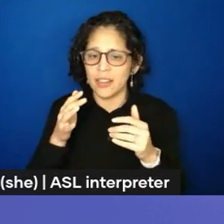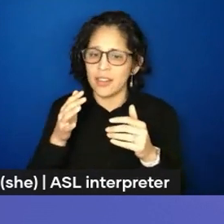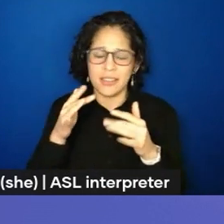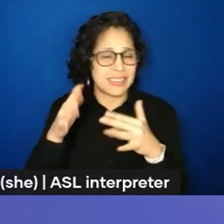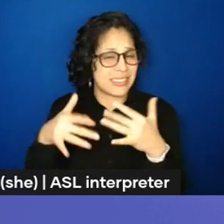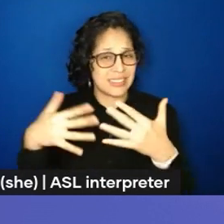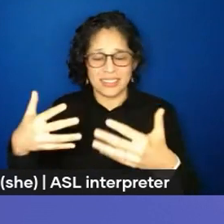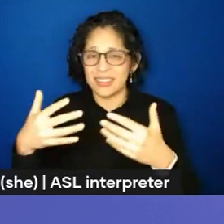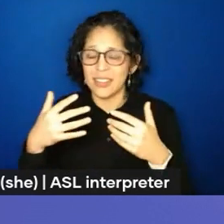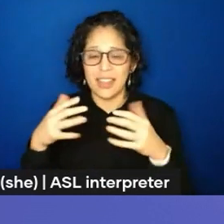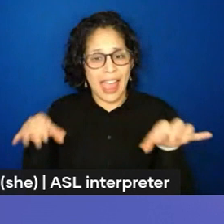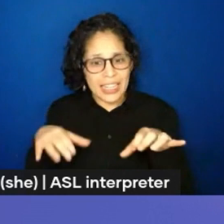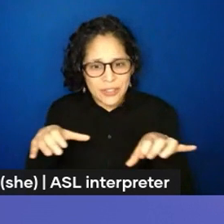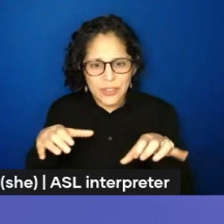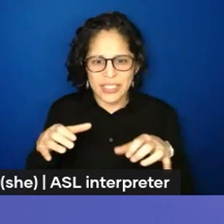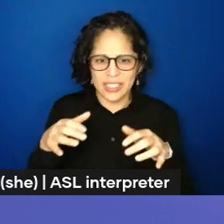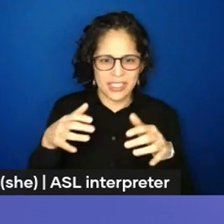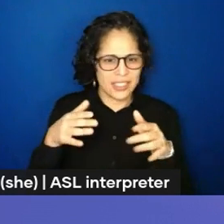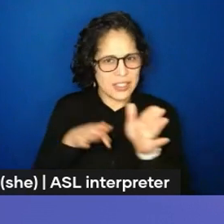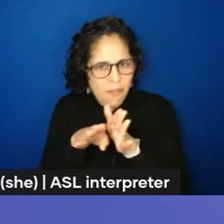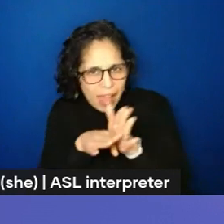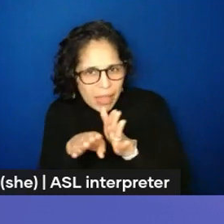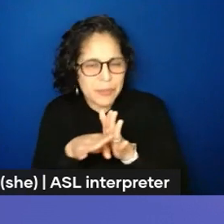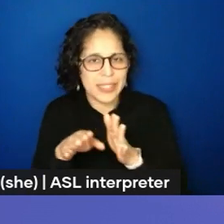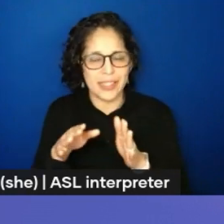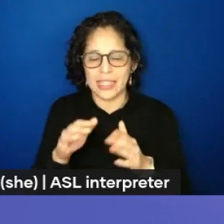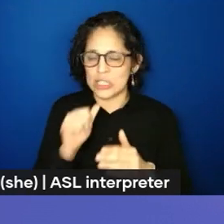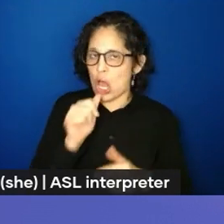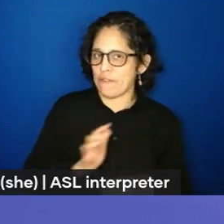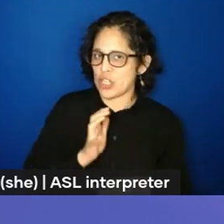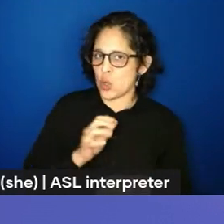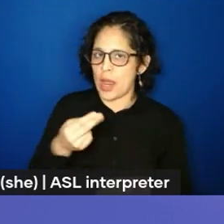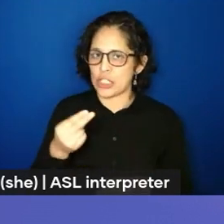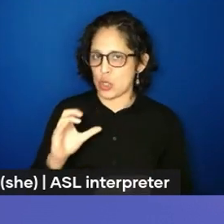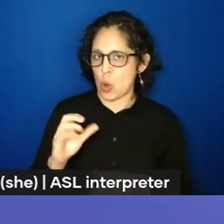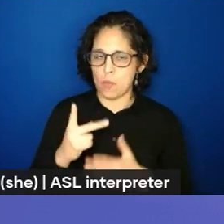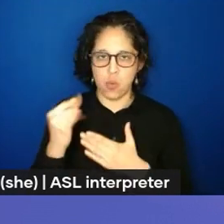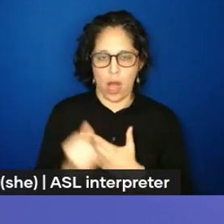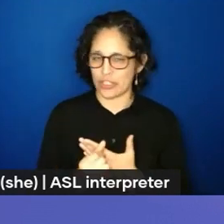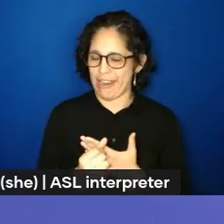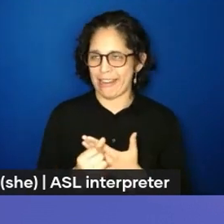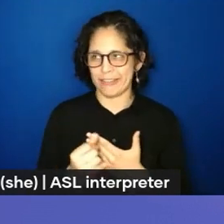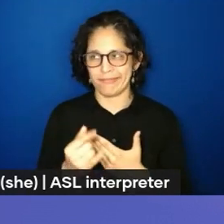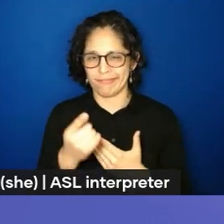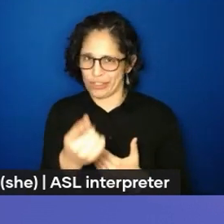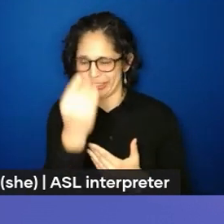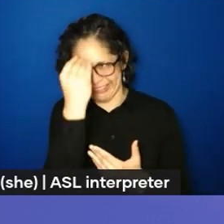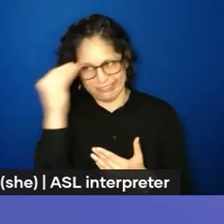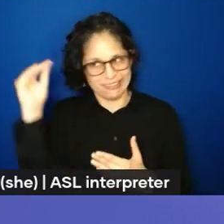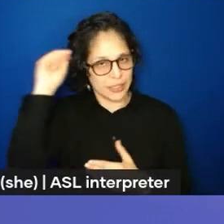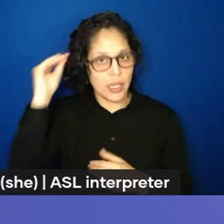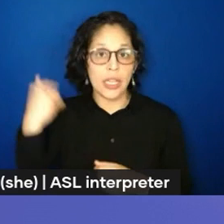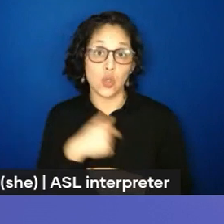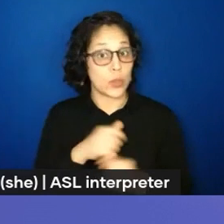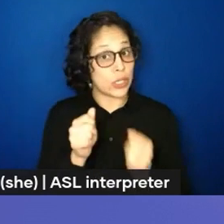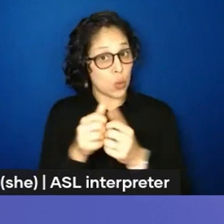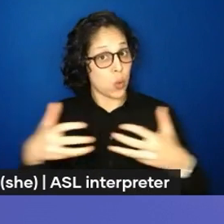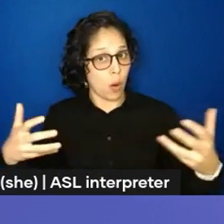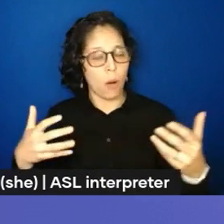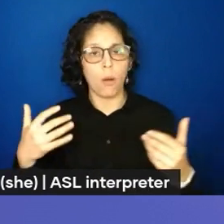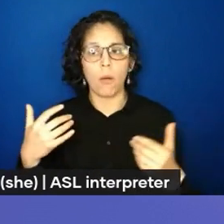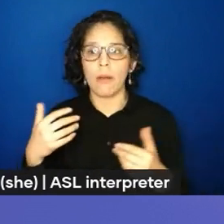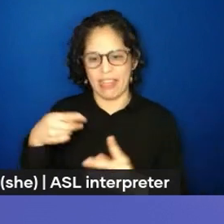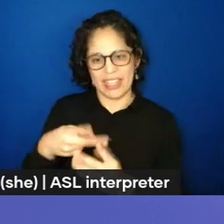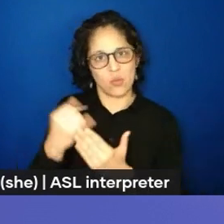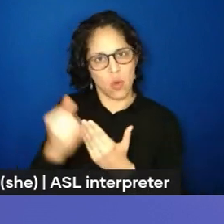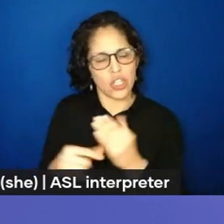actively being developed as an unofficial HashiCorp project. Just a note here, but hopefully as we grow, we kind of make the project